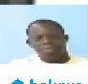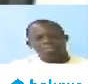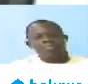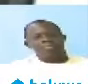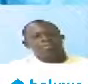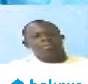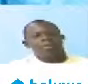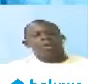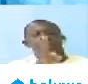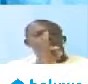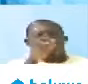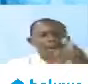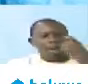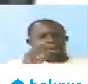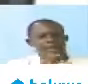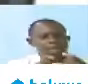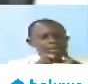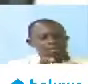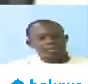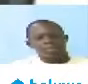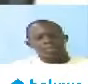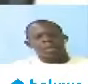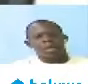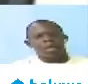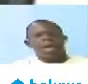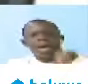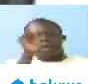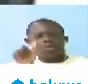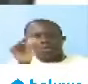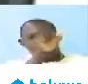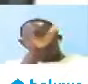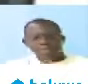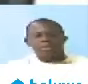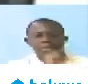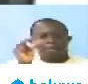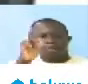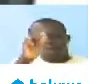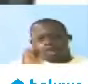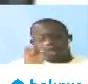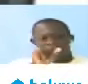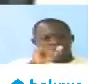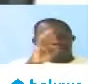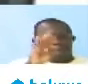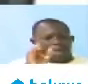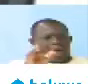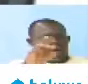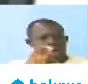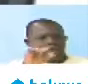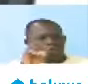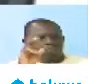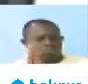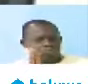And who else? Aninjuma. Kabiro Dembajang. And people like Kabiro Dembajang. Dembajalo.